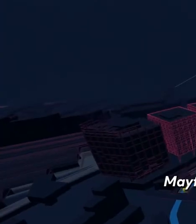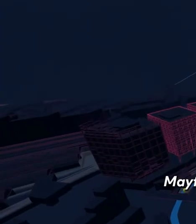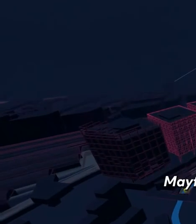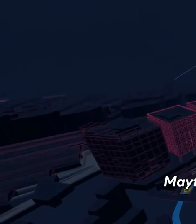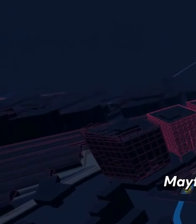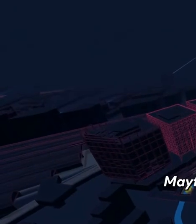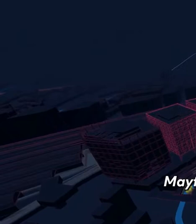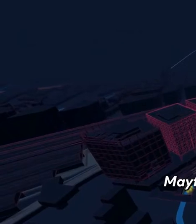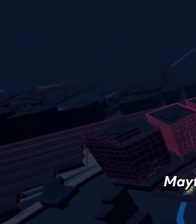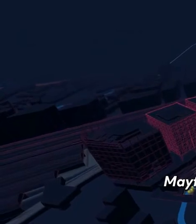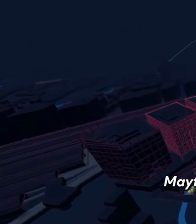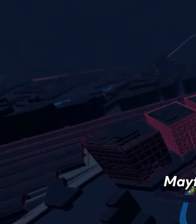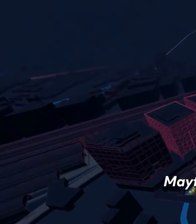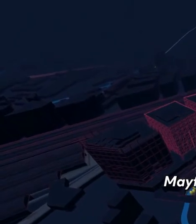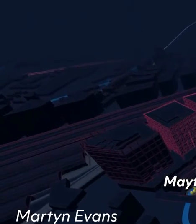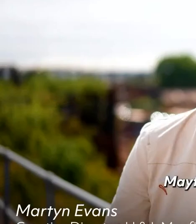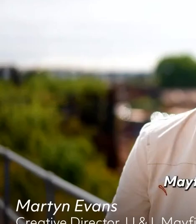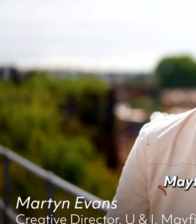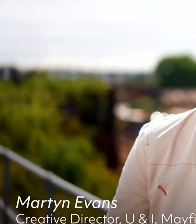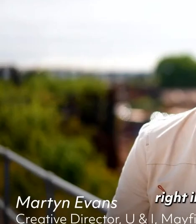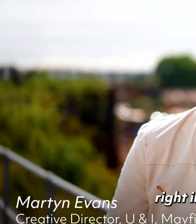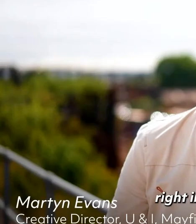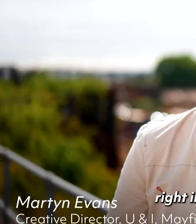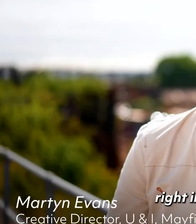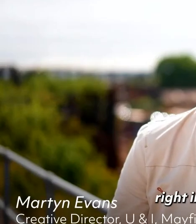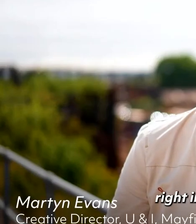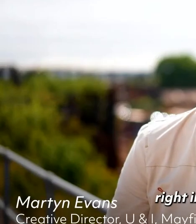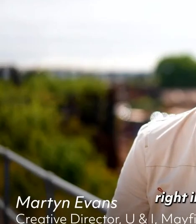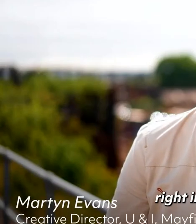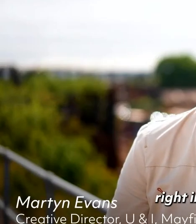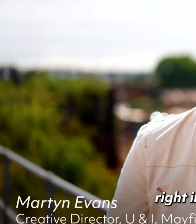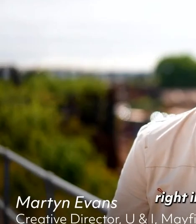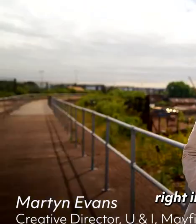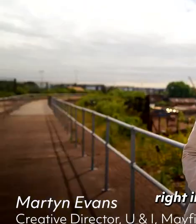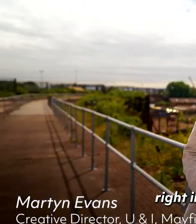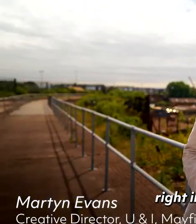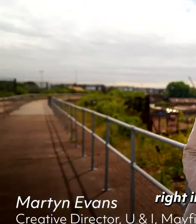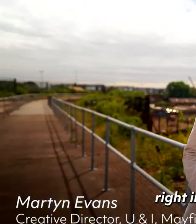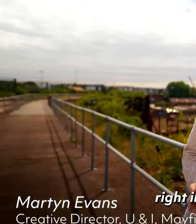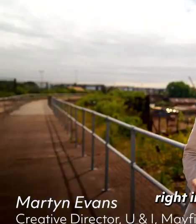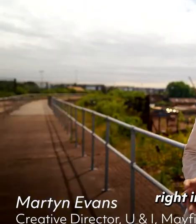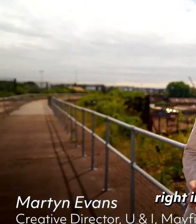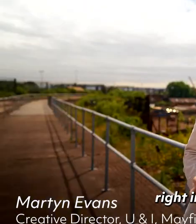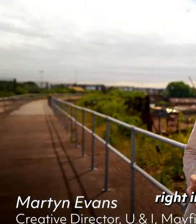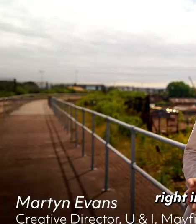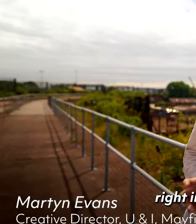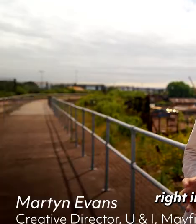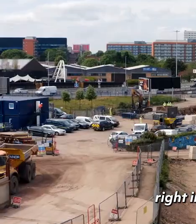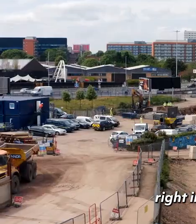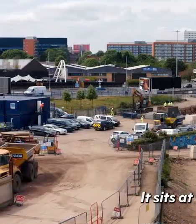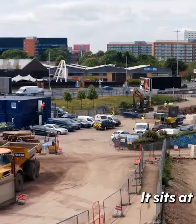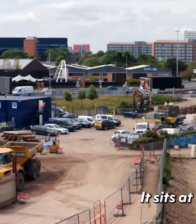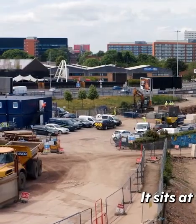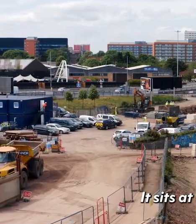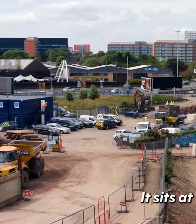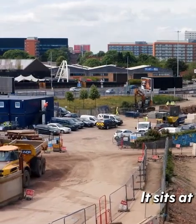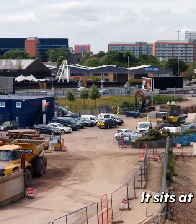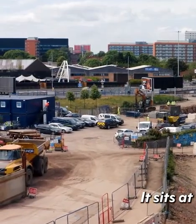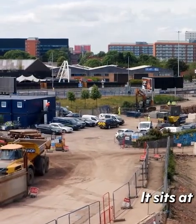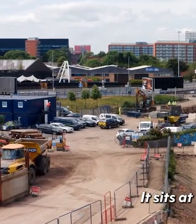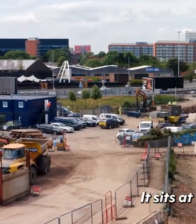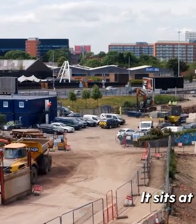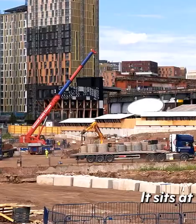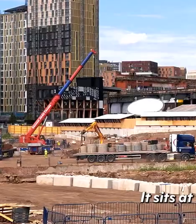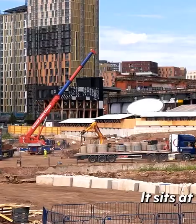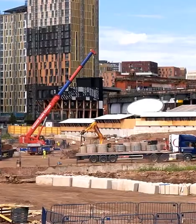Mayfield was conceived in 2016 to redevelop 25 acres of land right in the heart of the city centre. It sits at the heart